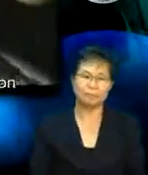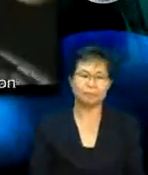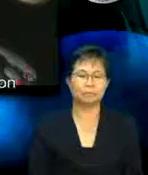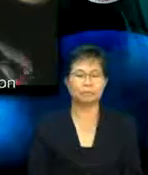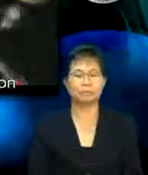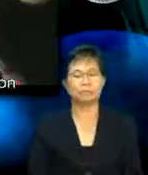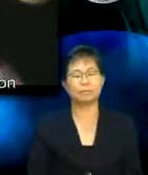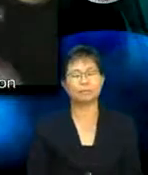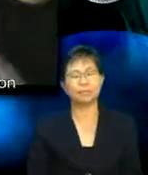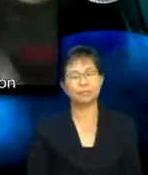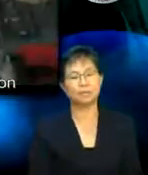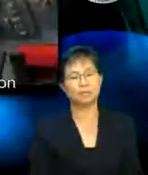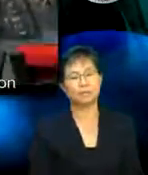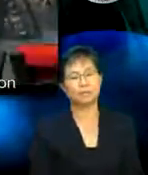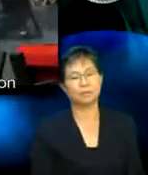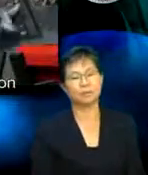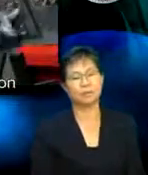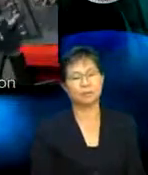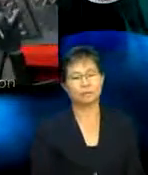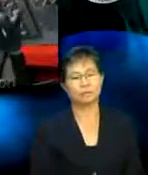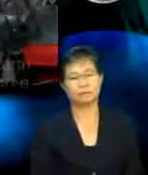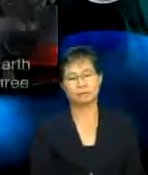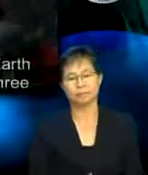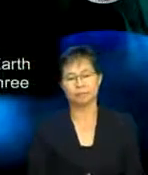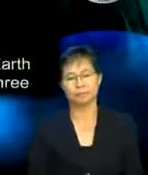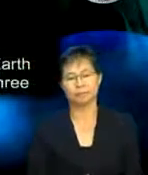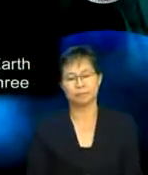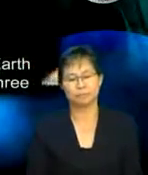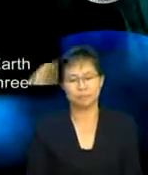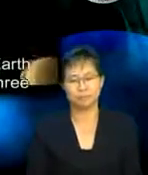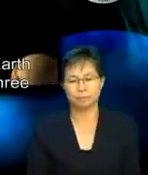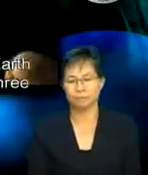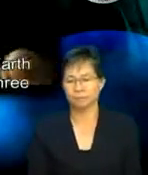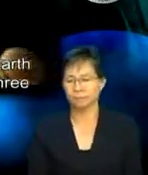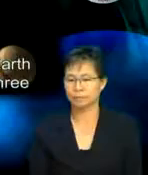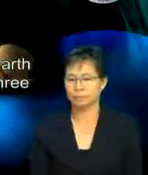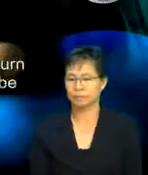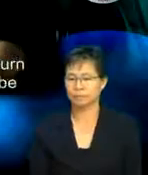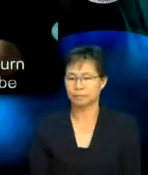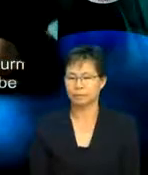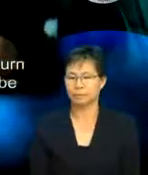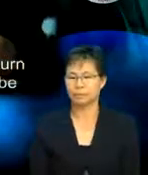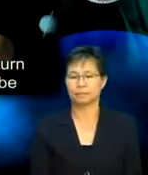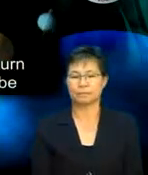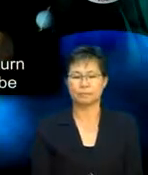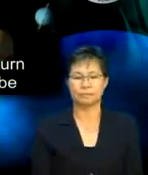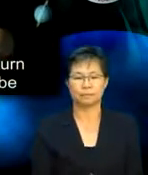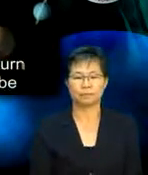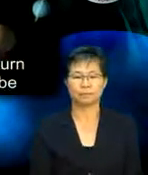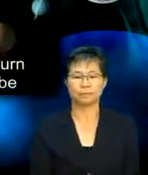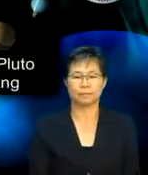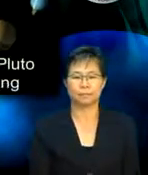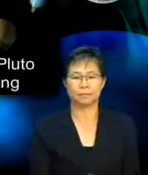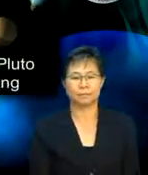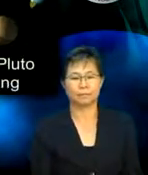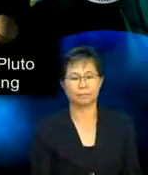So come on, come on, come on. Mercury, Venus, Earth, they are the first three. Mars, Jupiter, Saturn, forever they will